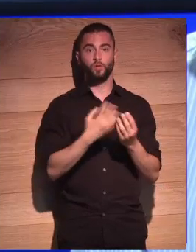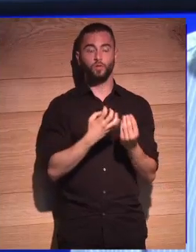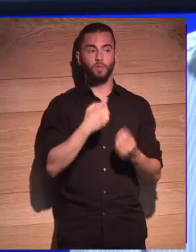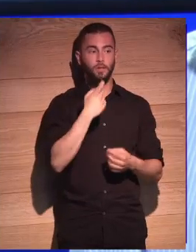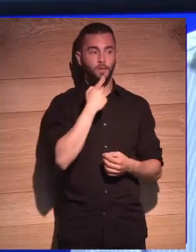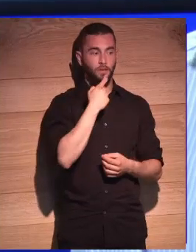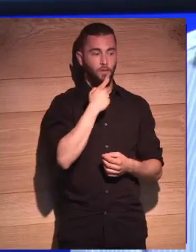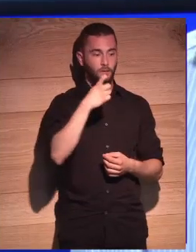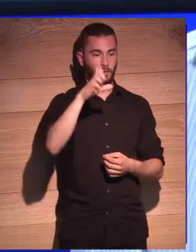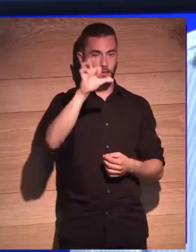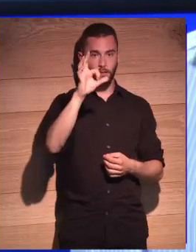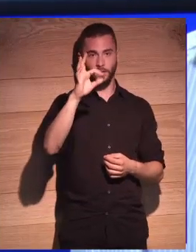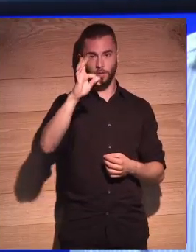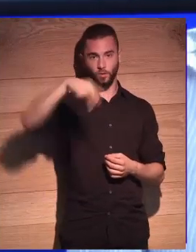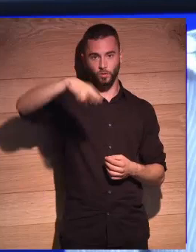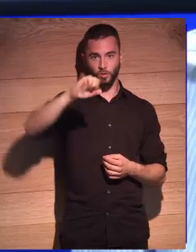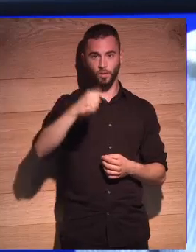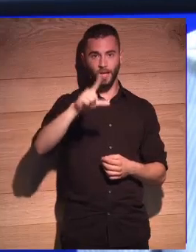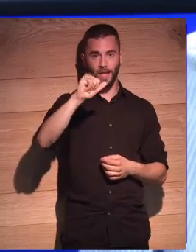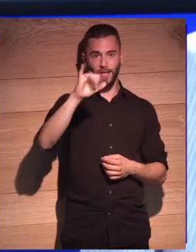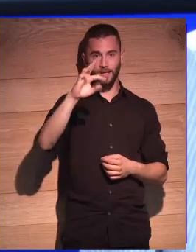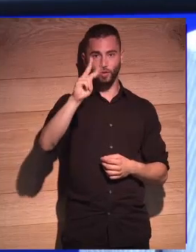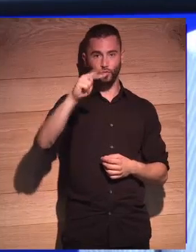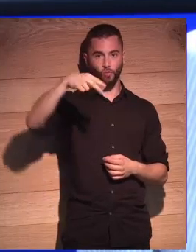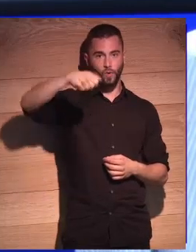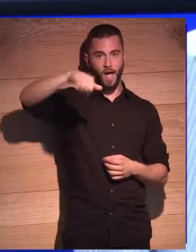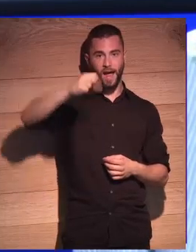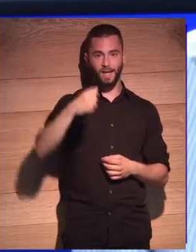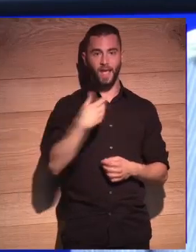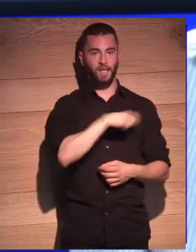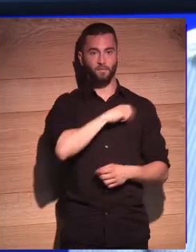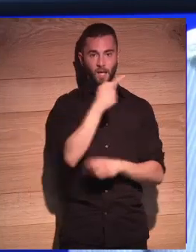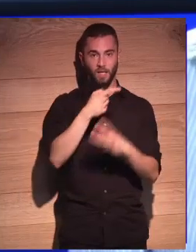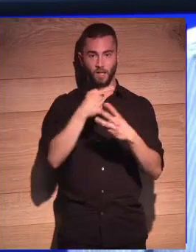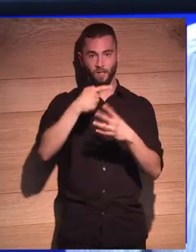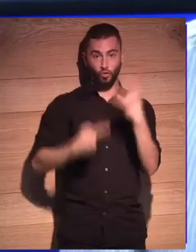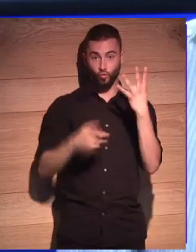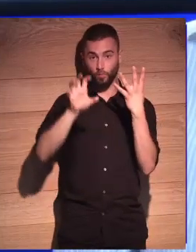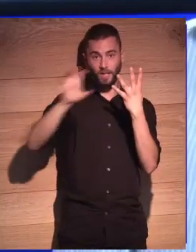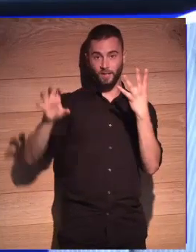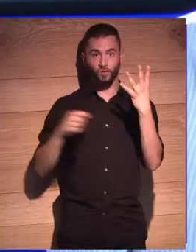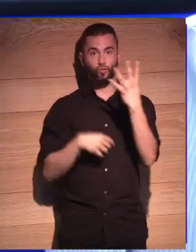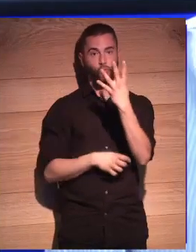in a project with Estonia, Lithuania, Latvia, Germany, and Spain.